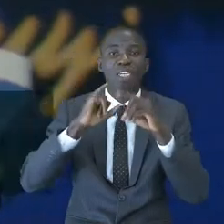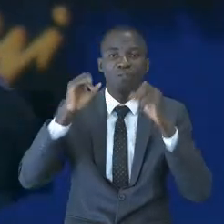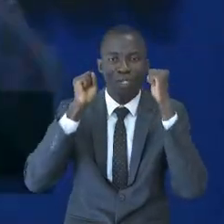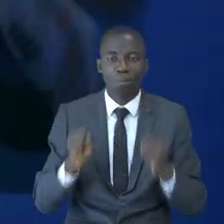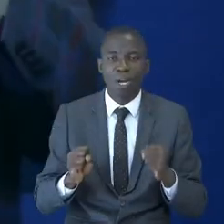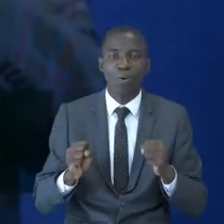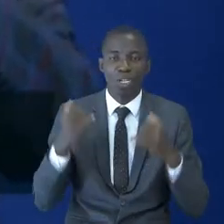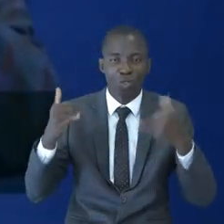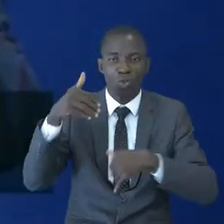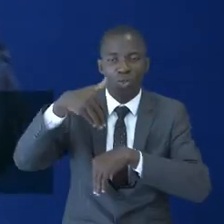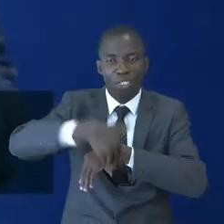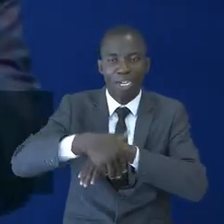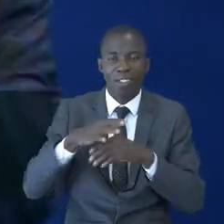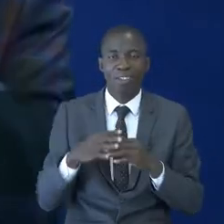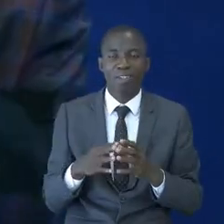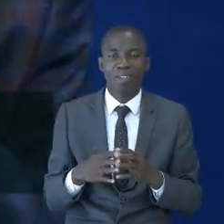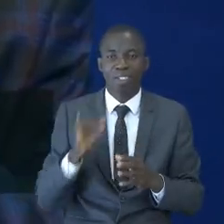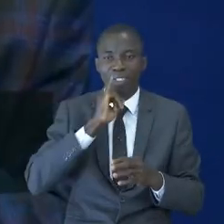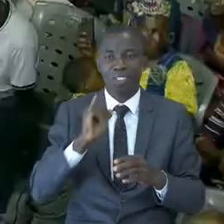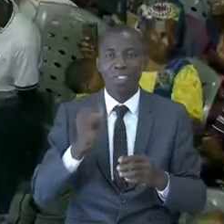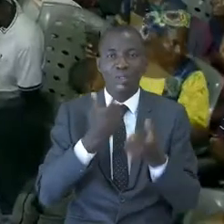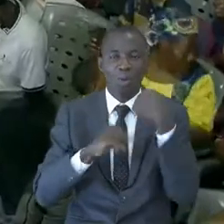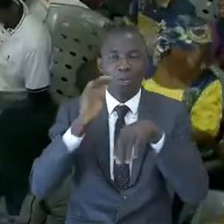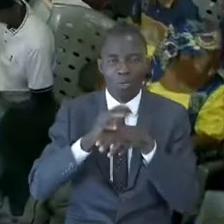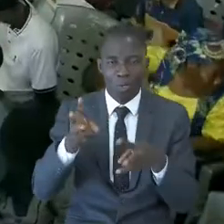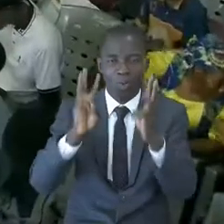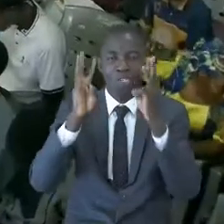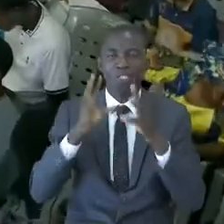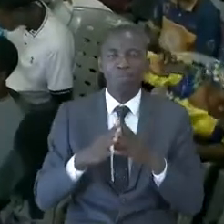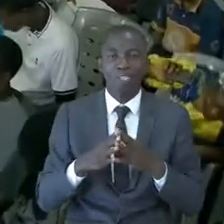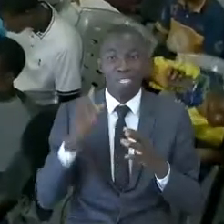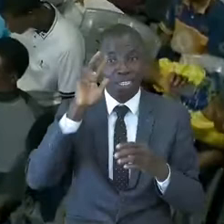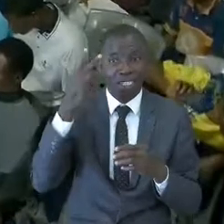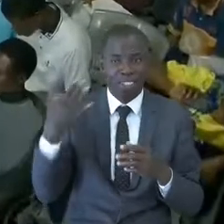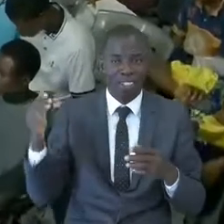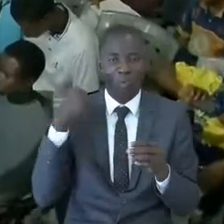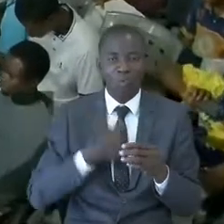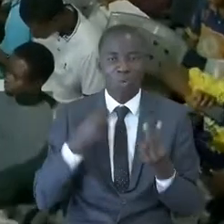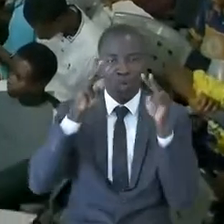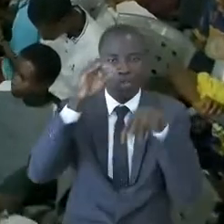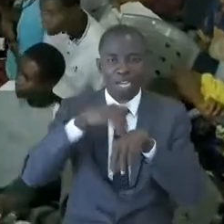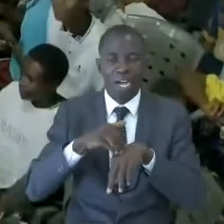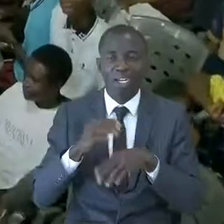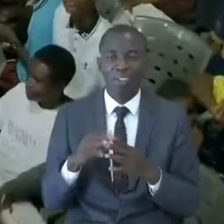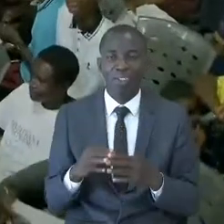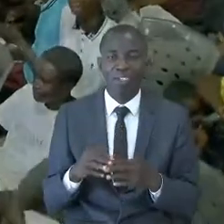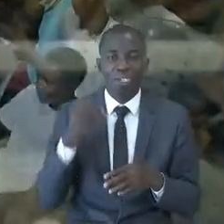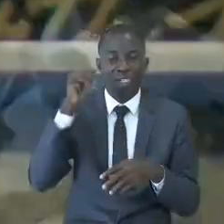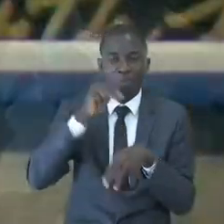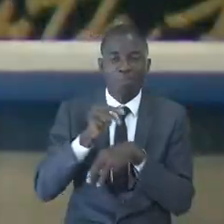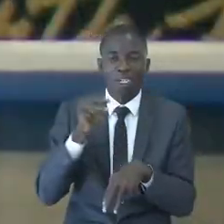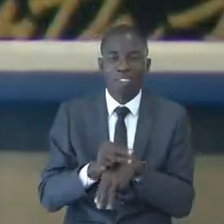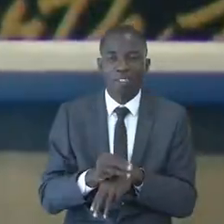power. Tonight, it's coming your way. Three things I'm looking at in the message